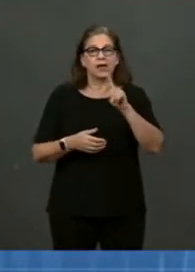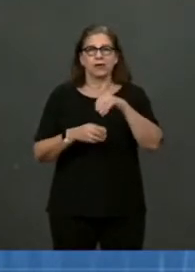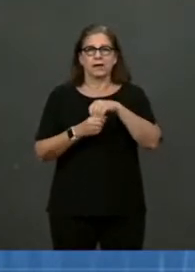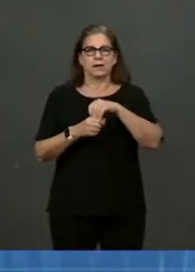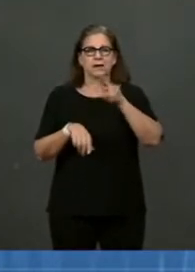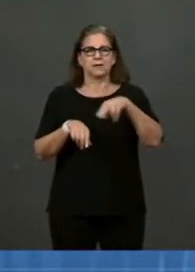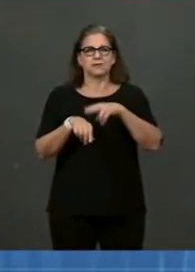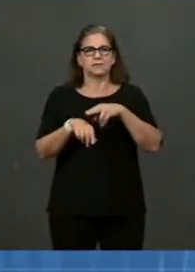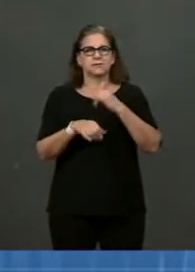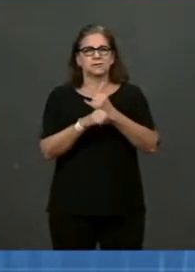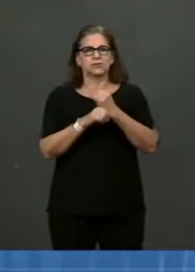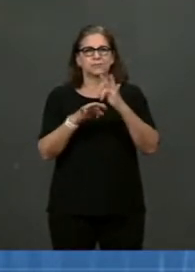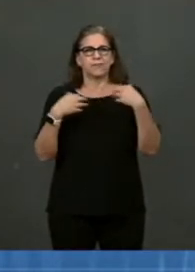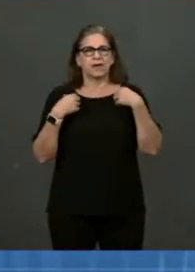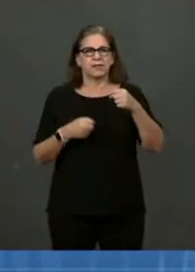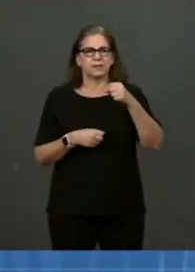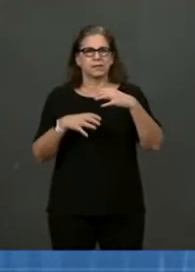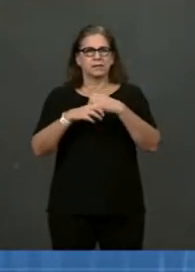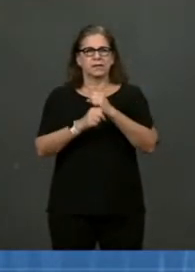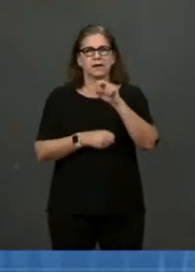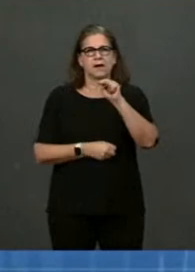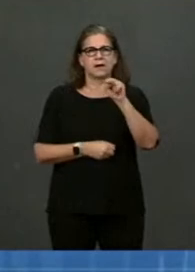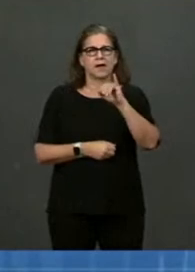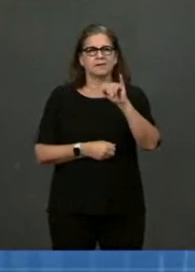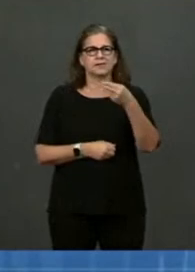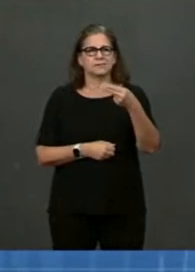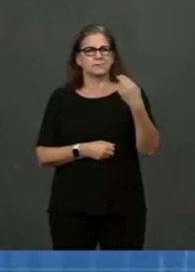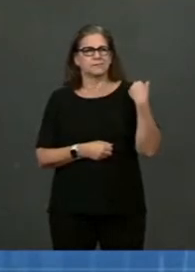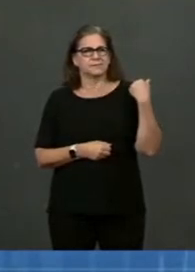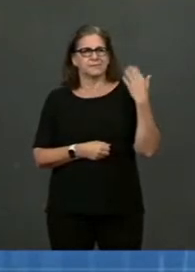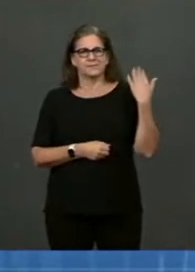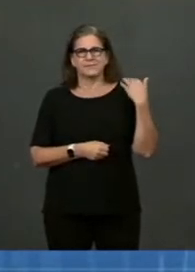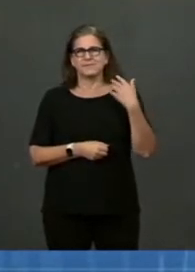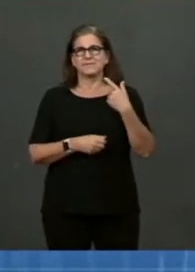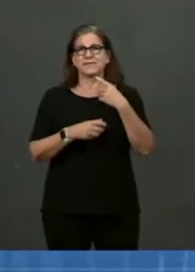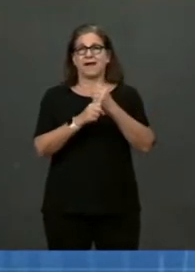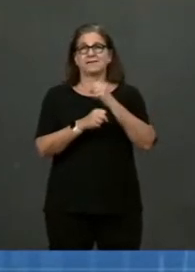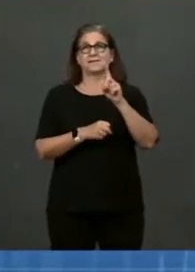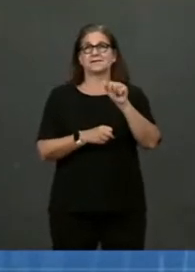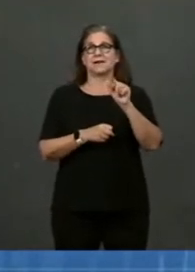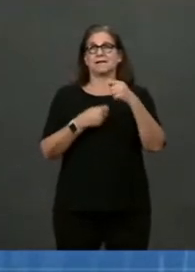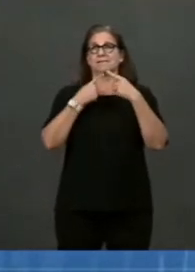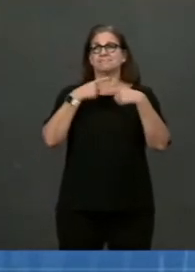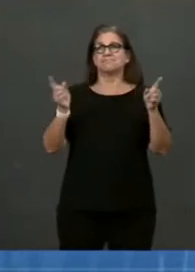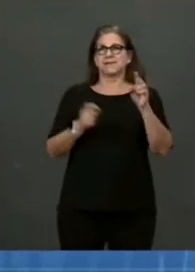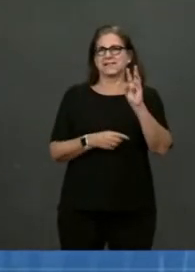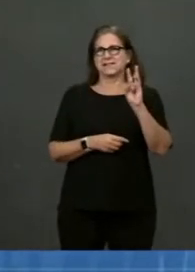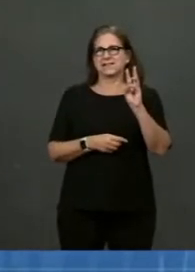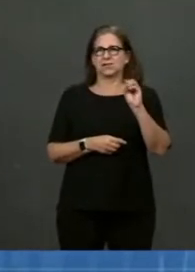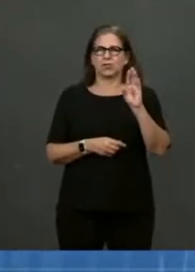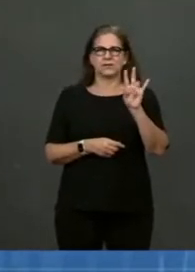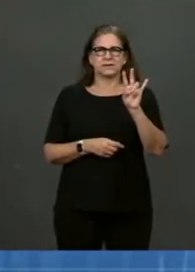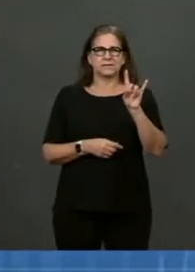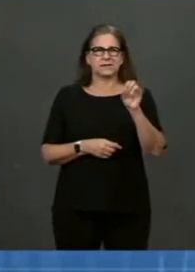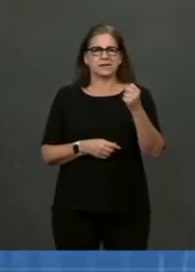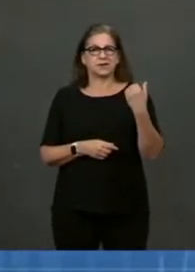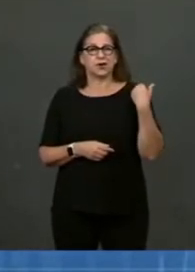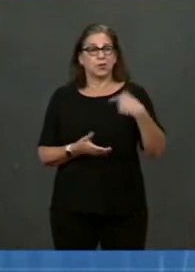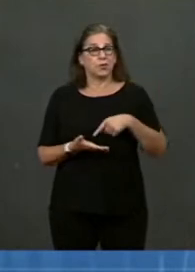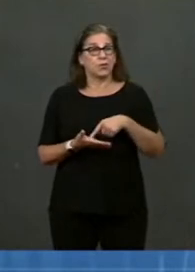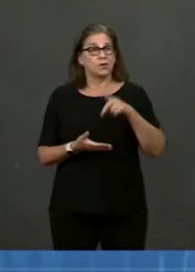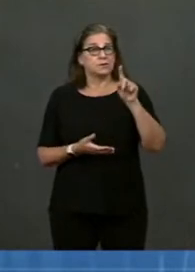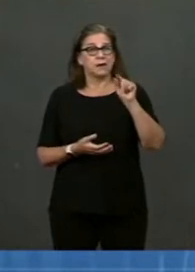that came out just about 6 or 7 days ago. The bottom line of it all is that boosters